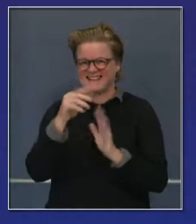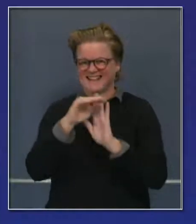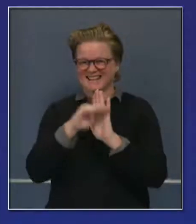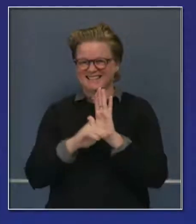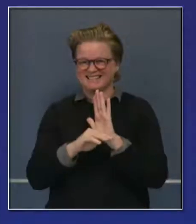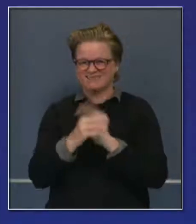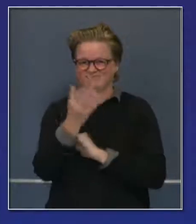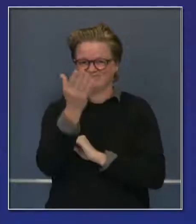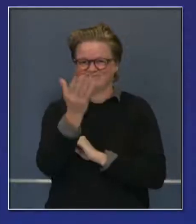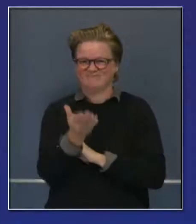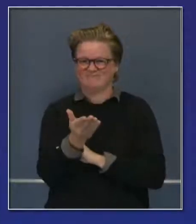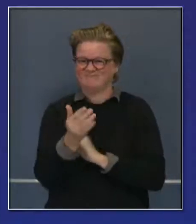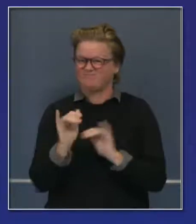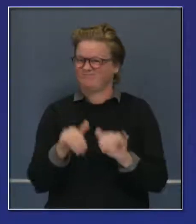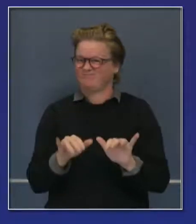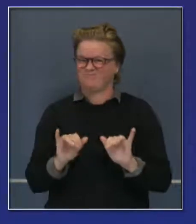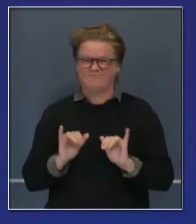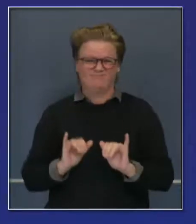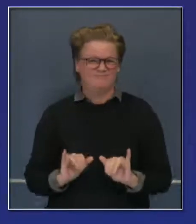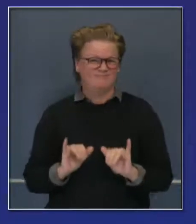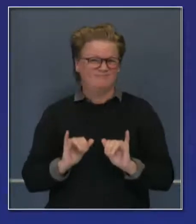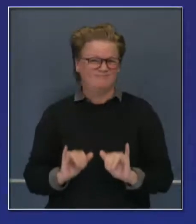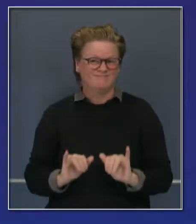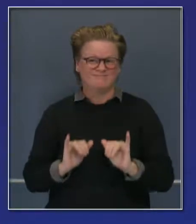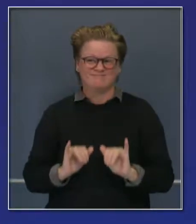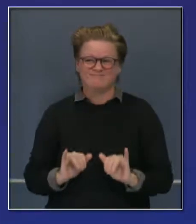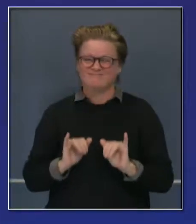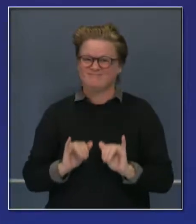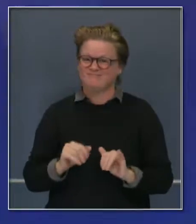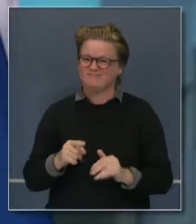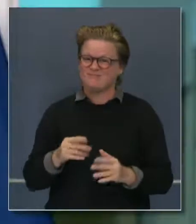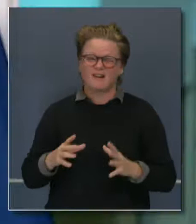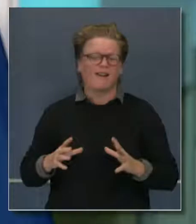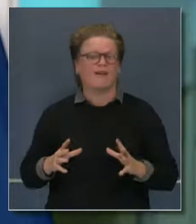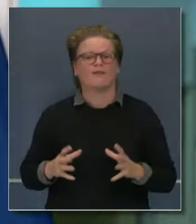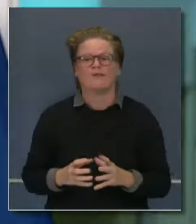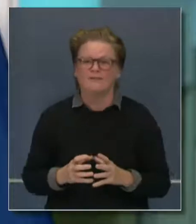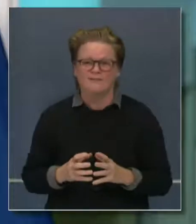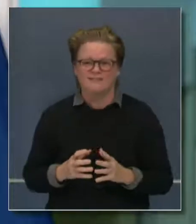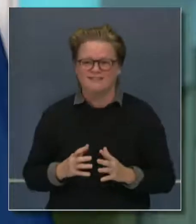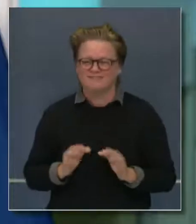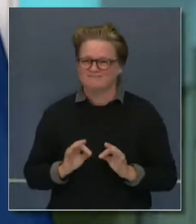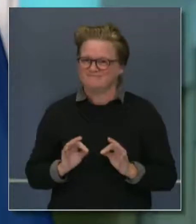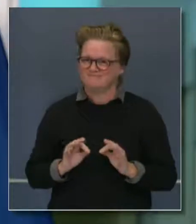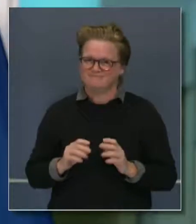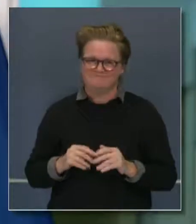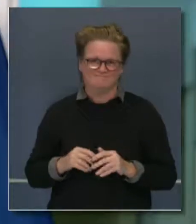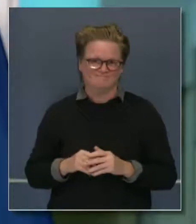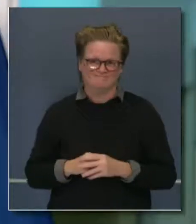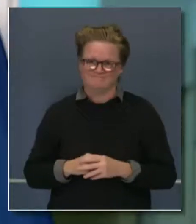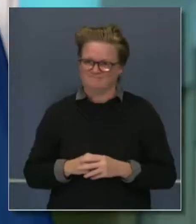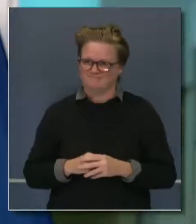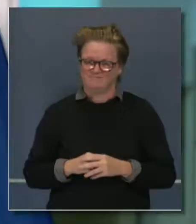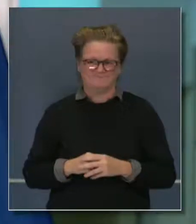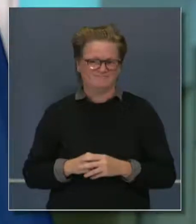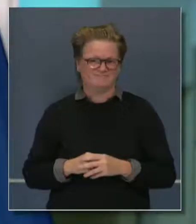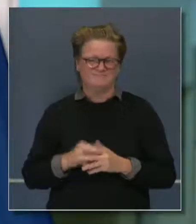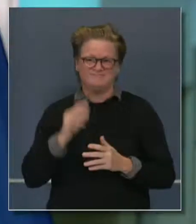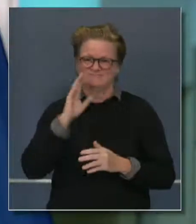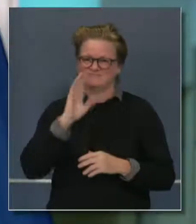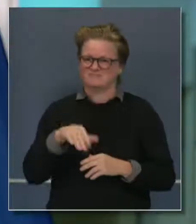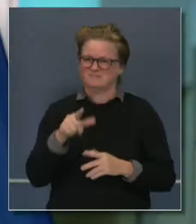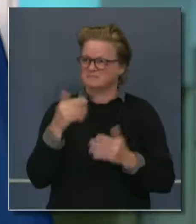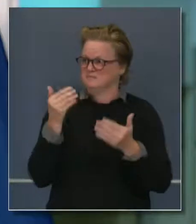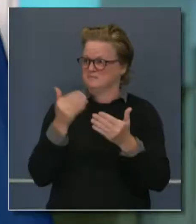sanitation, and of course the mixing, which is so critical to consider and during the holidays, and obviously as